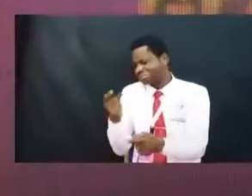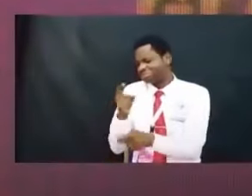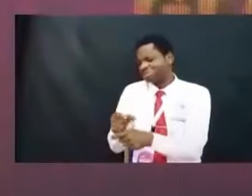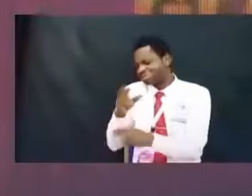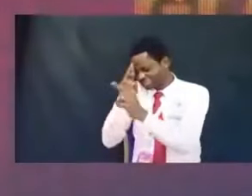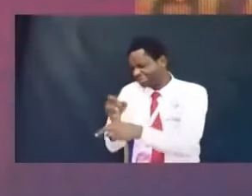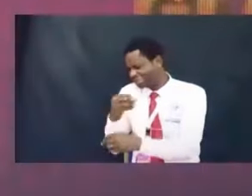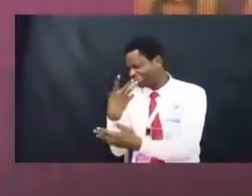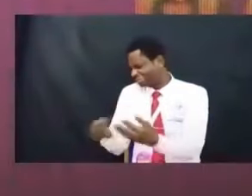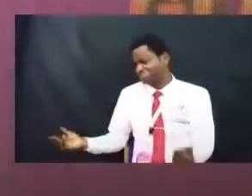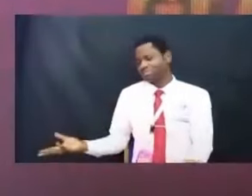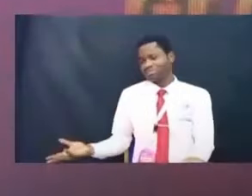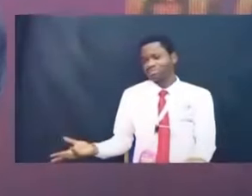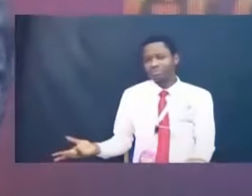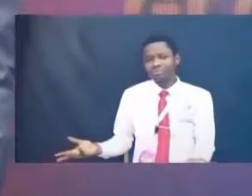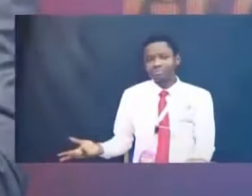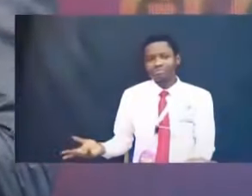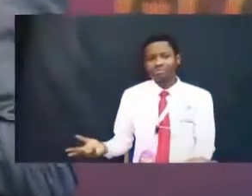has changed the name to Ujaf.